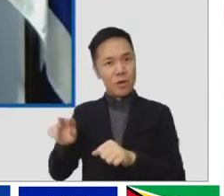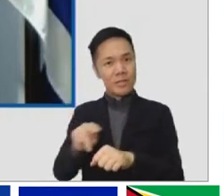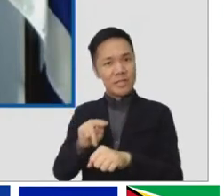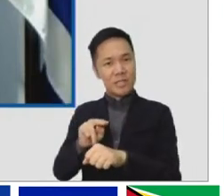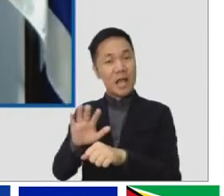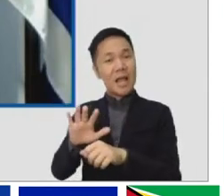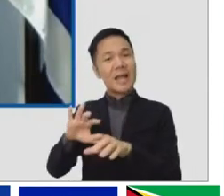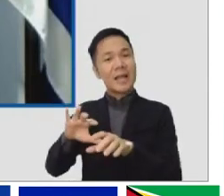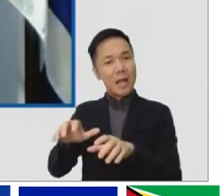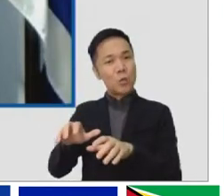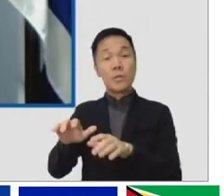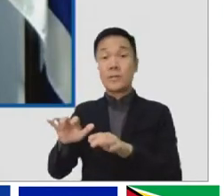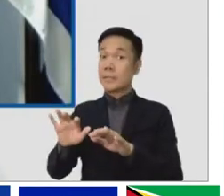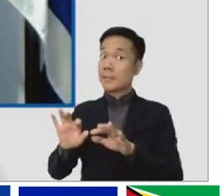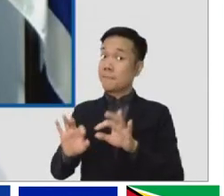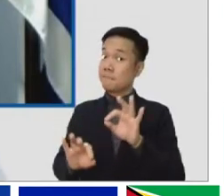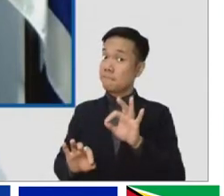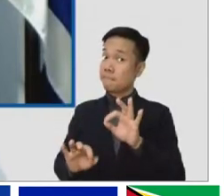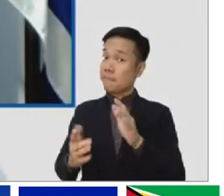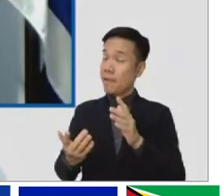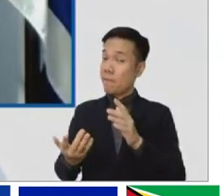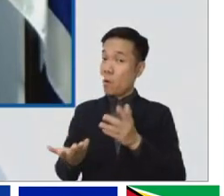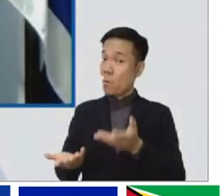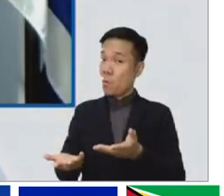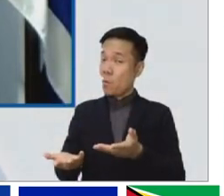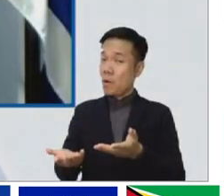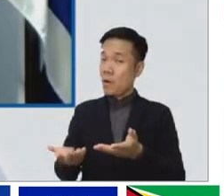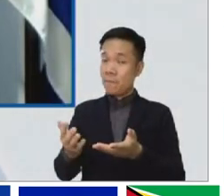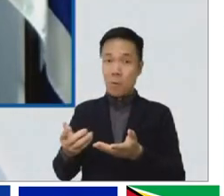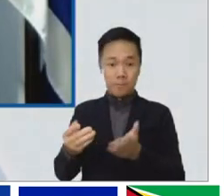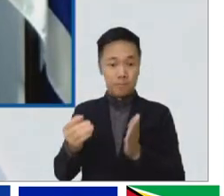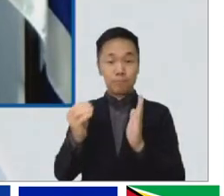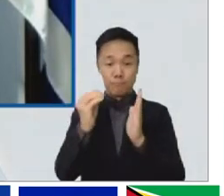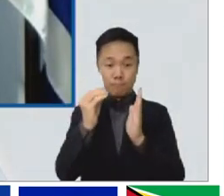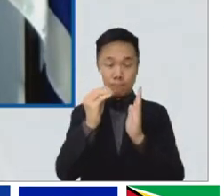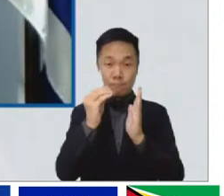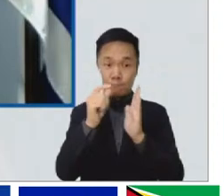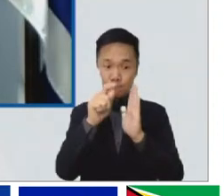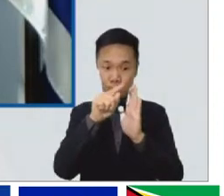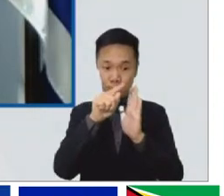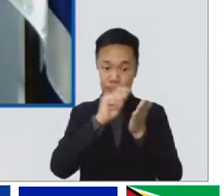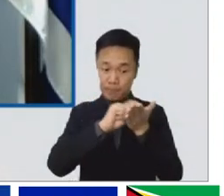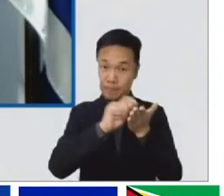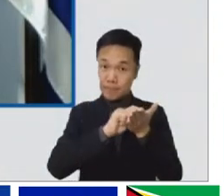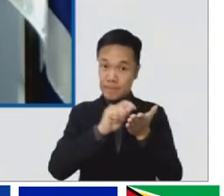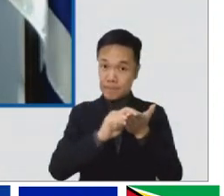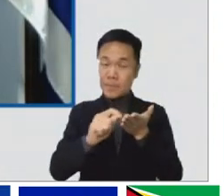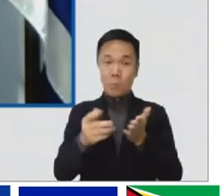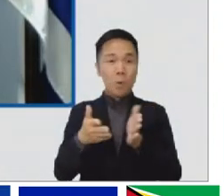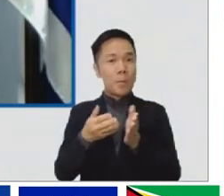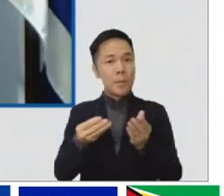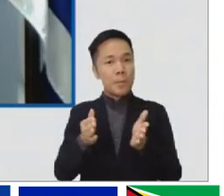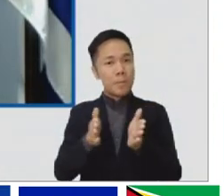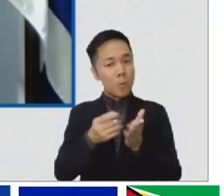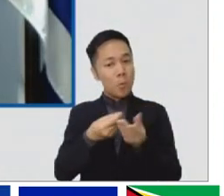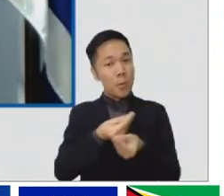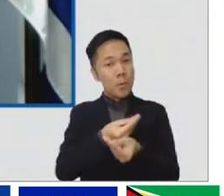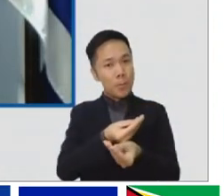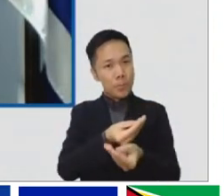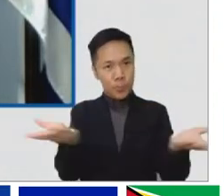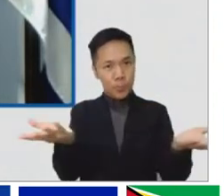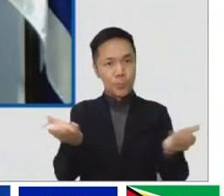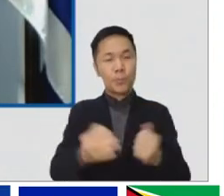be published in short, and some other, like our